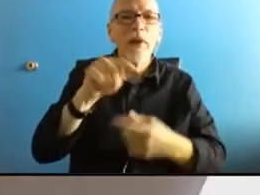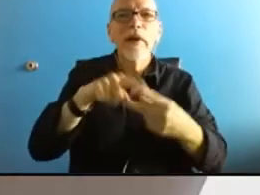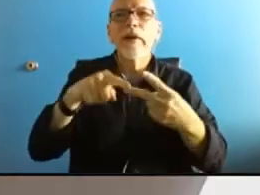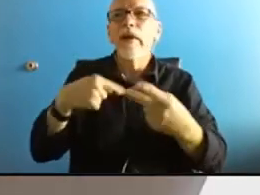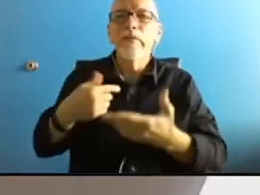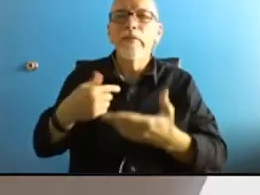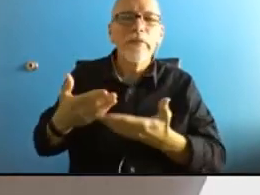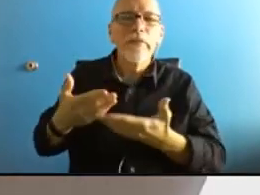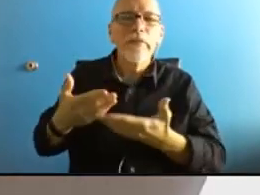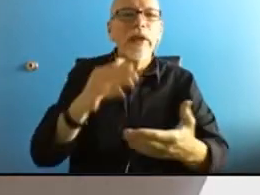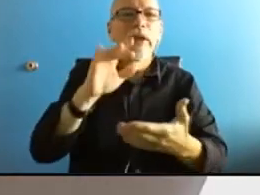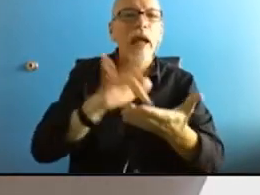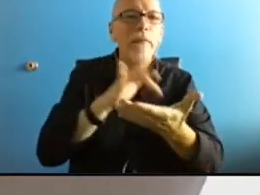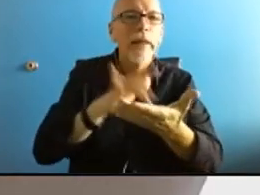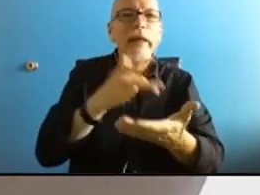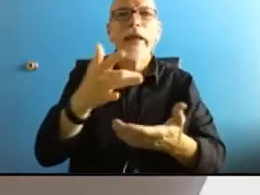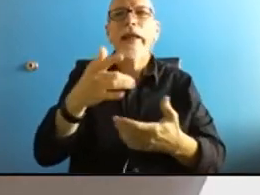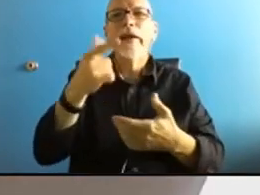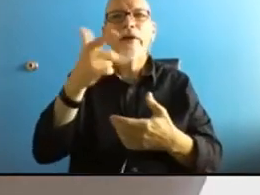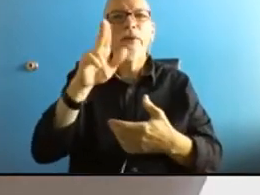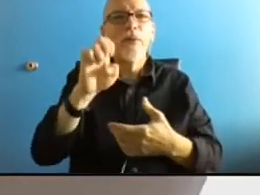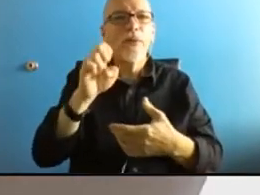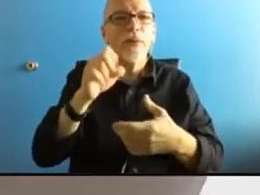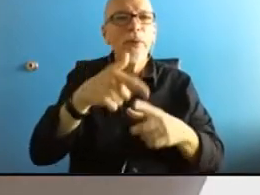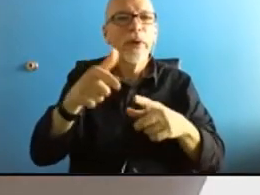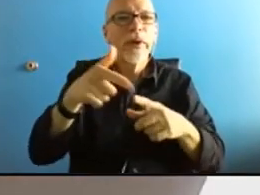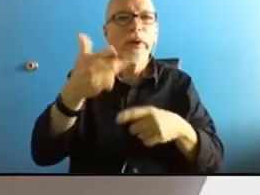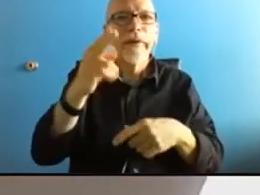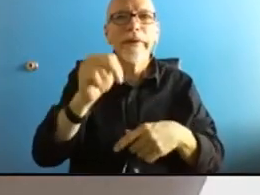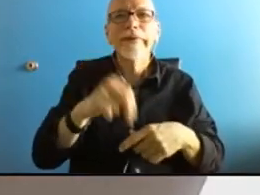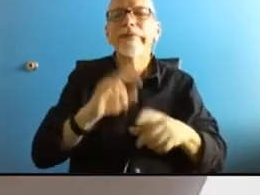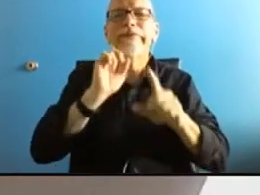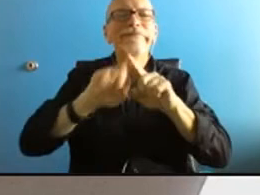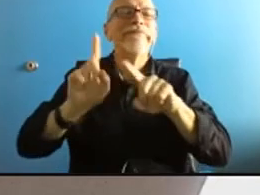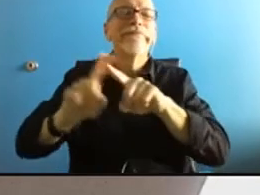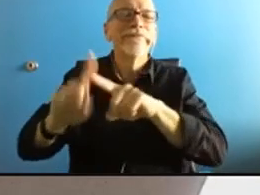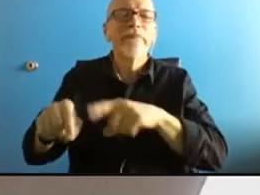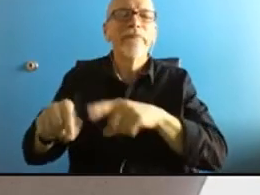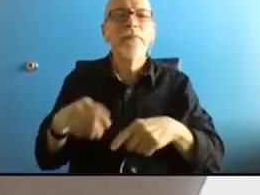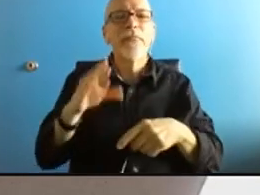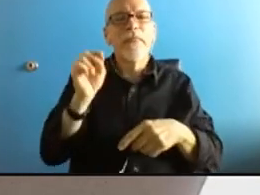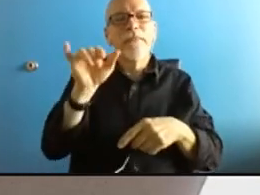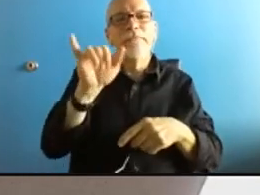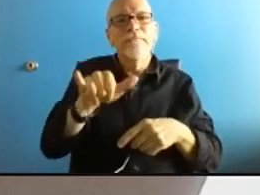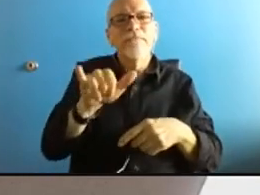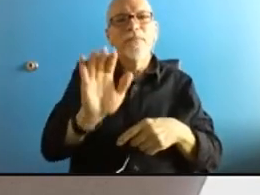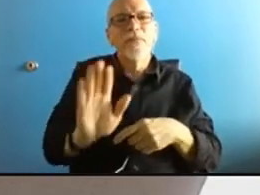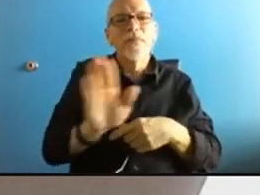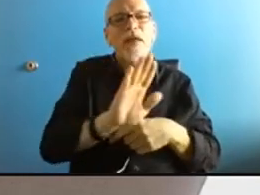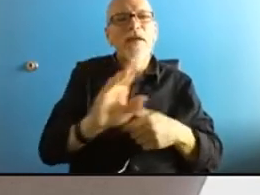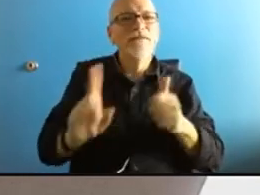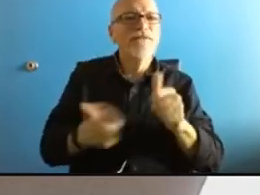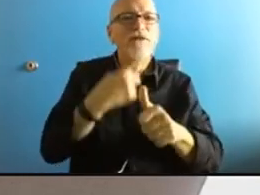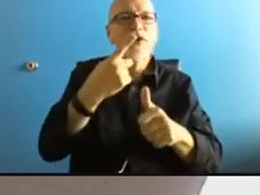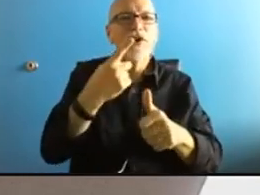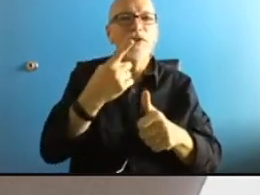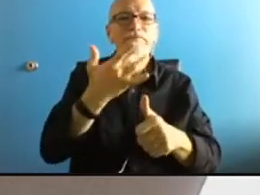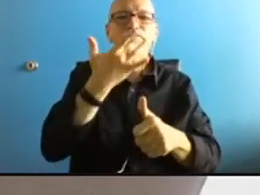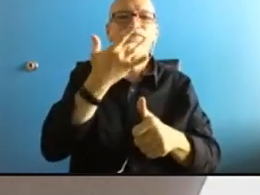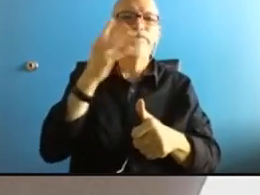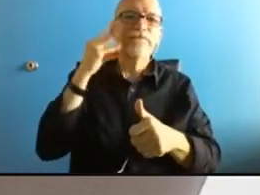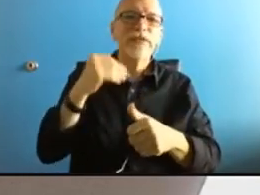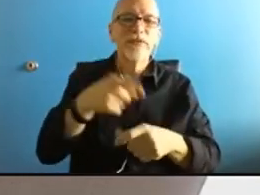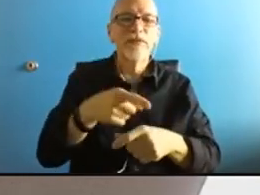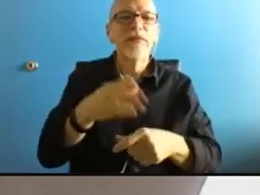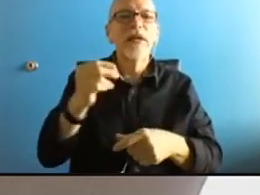bring the glue guns, yada, yada. And that is their first dose, and I